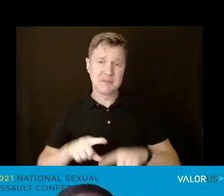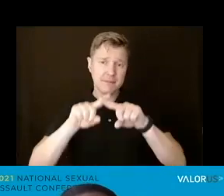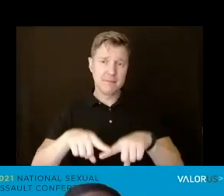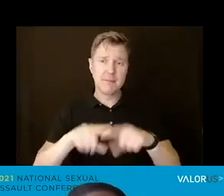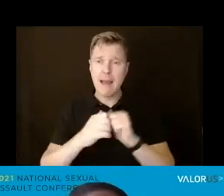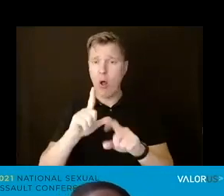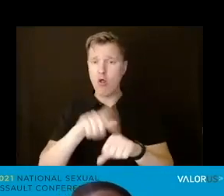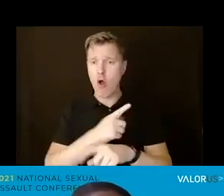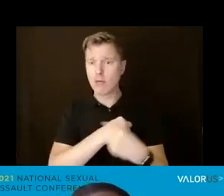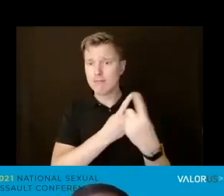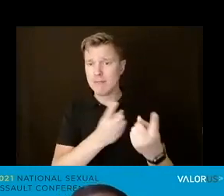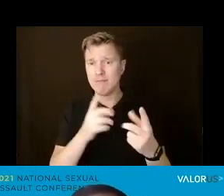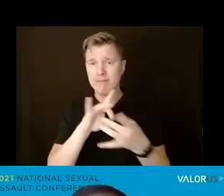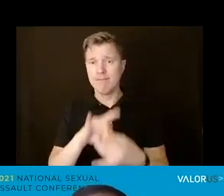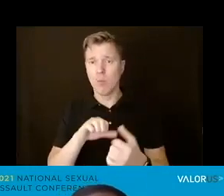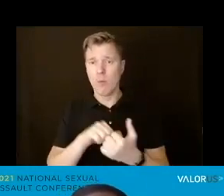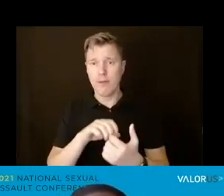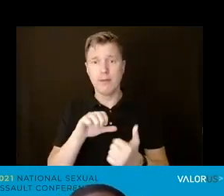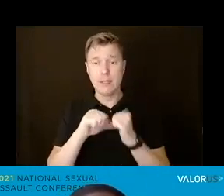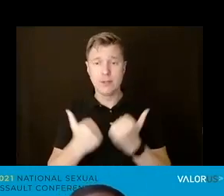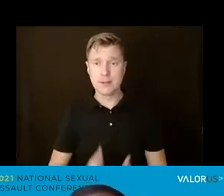they've been with the agency.